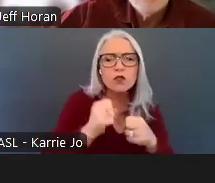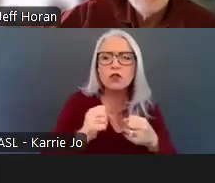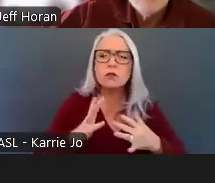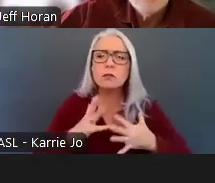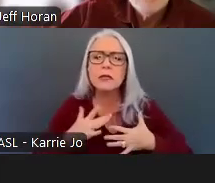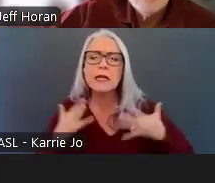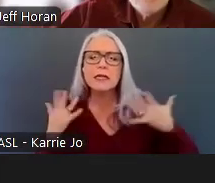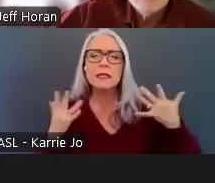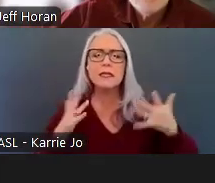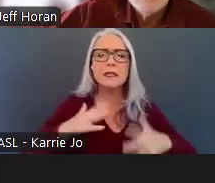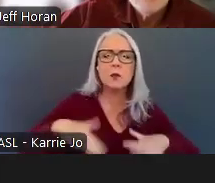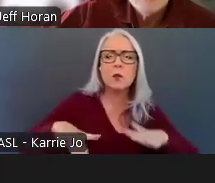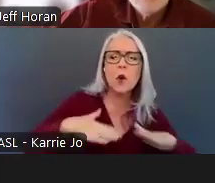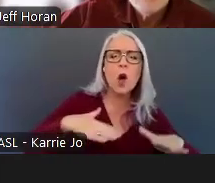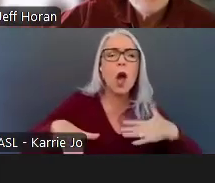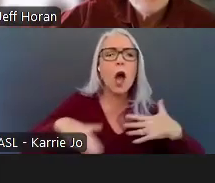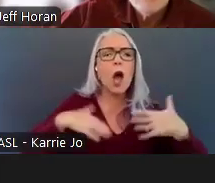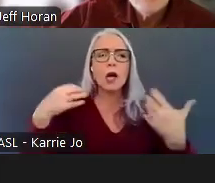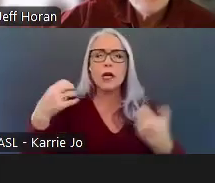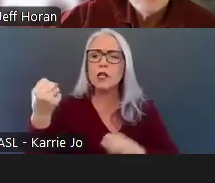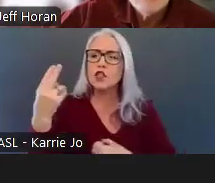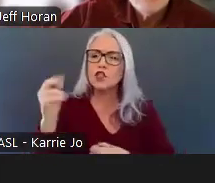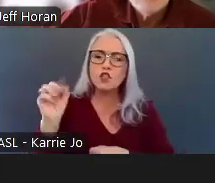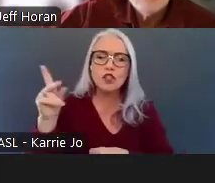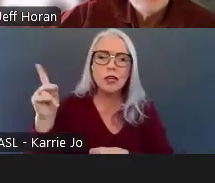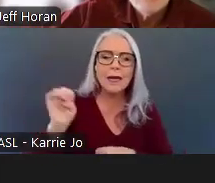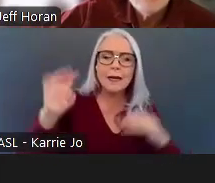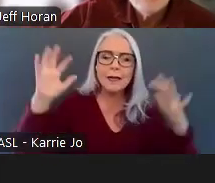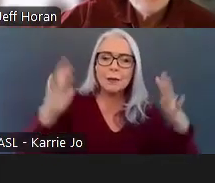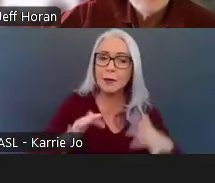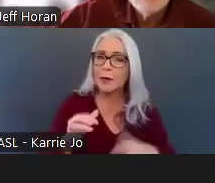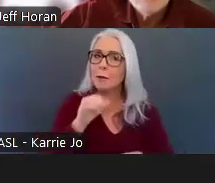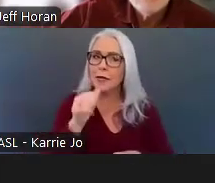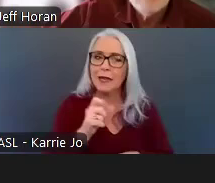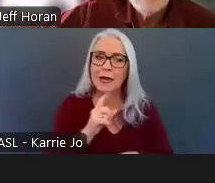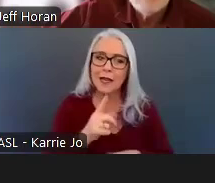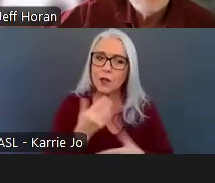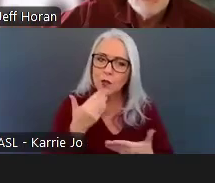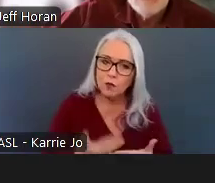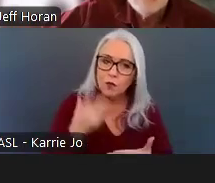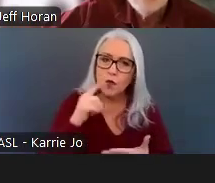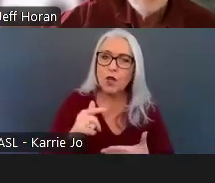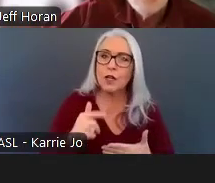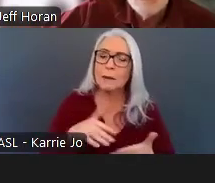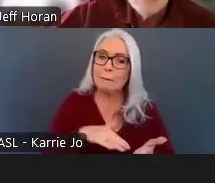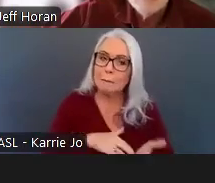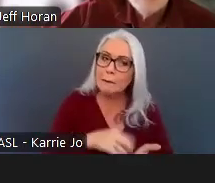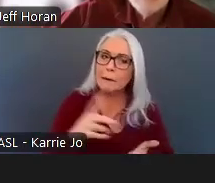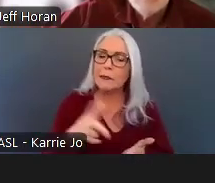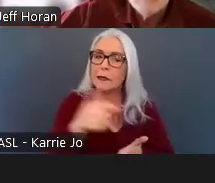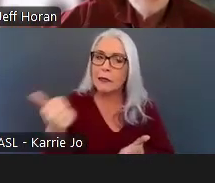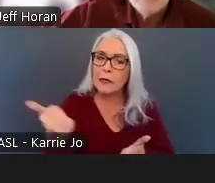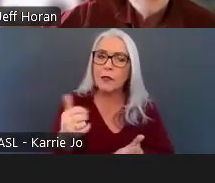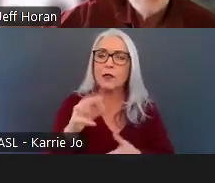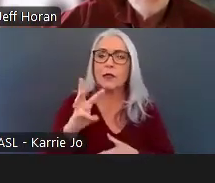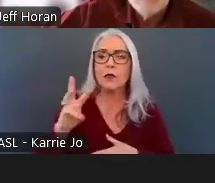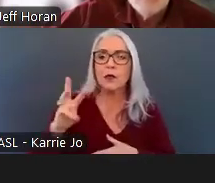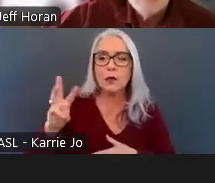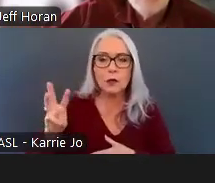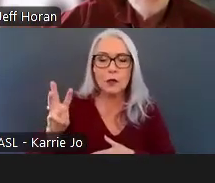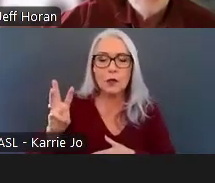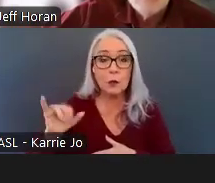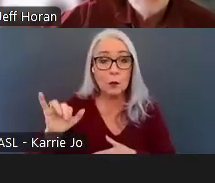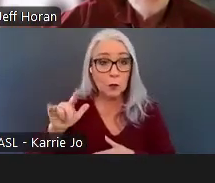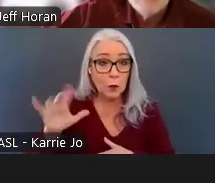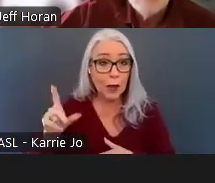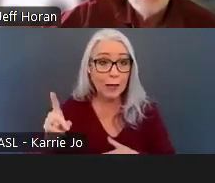all that good stuff, but it's not particularly good for a lot of the more vulnerable species of wildlife. And so when